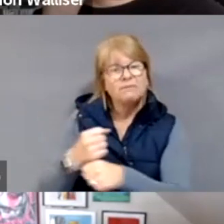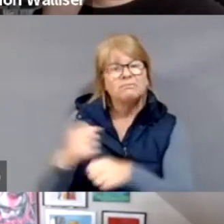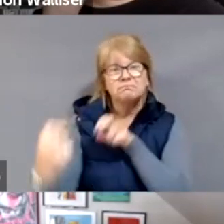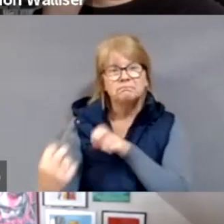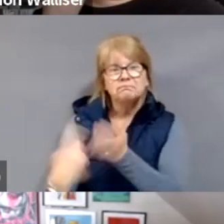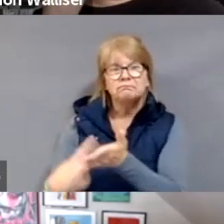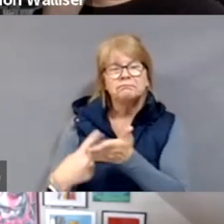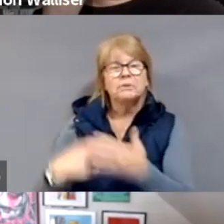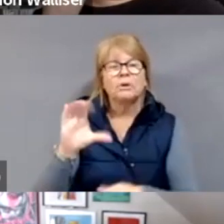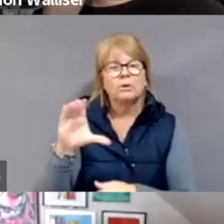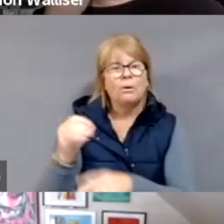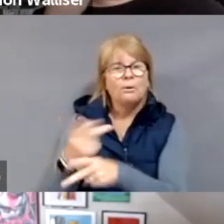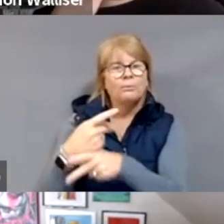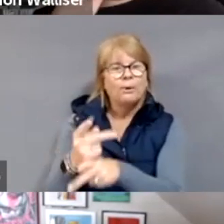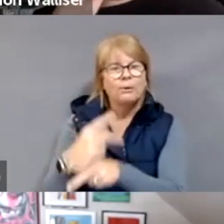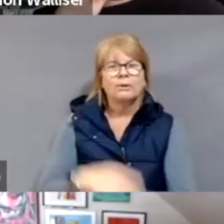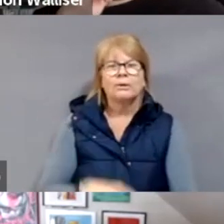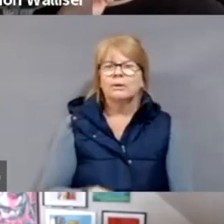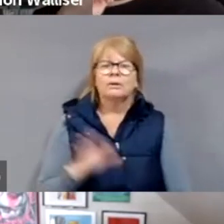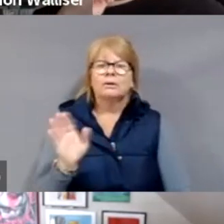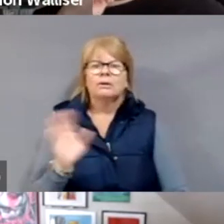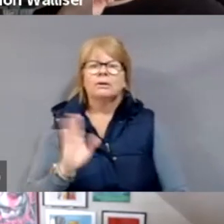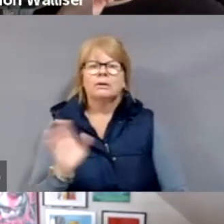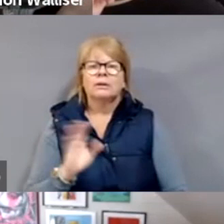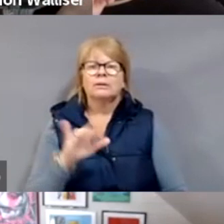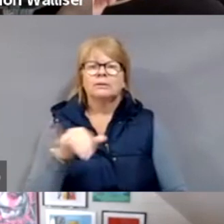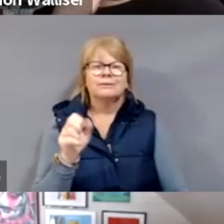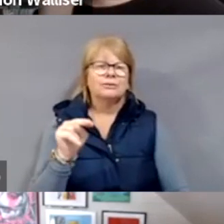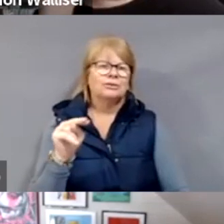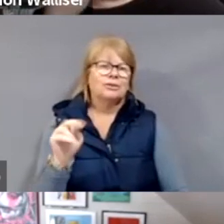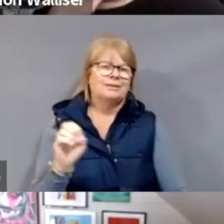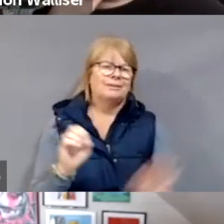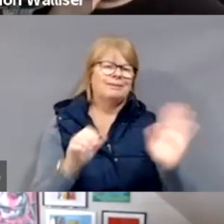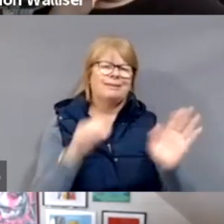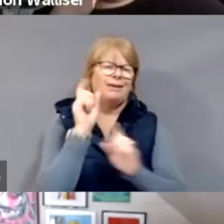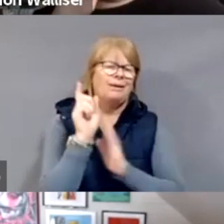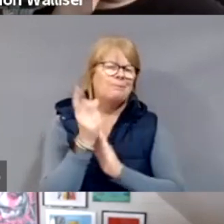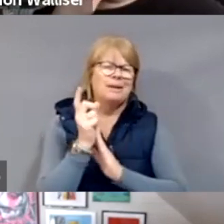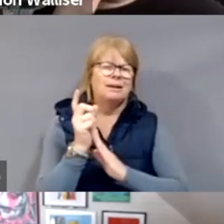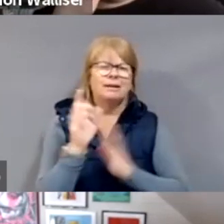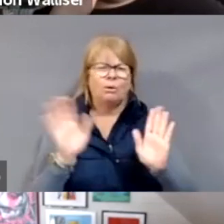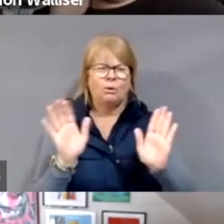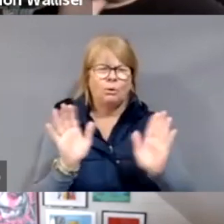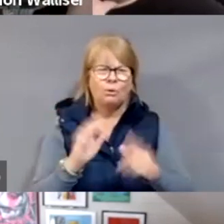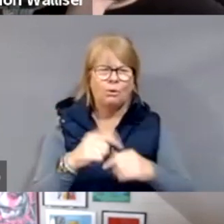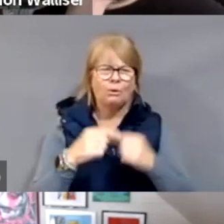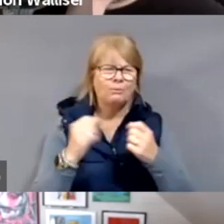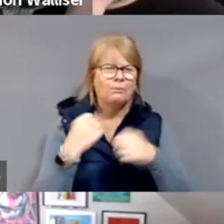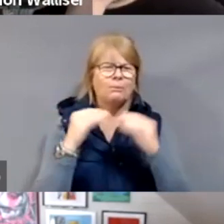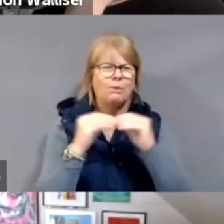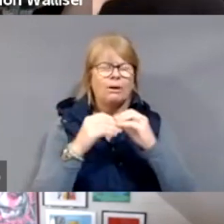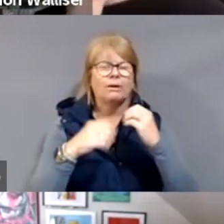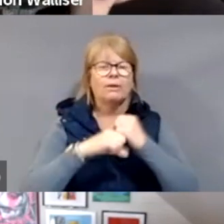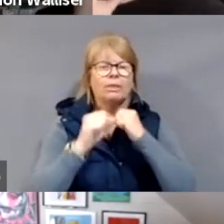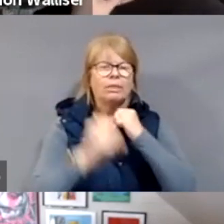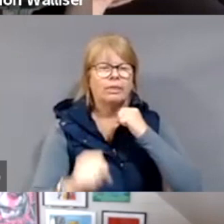well. Oh, I don't think it's anything that can be covered in a minute and a half, but one area